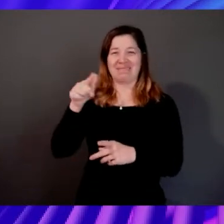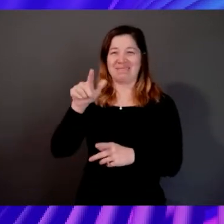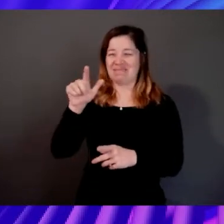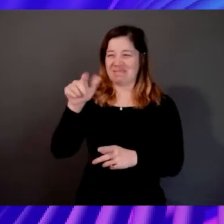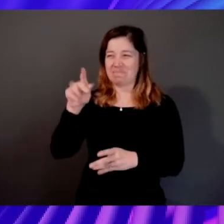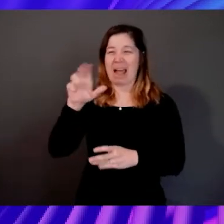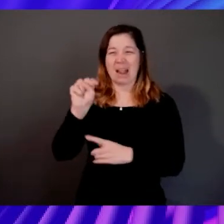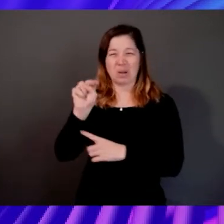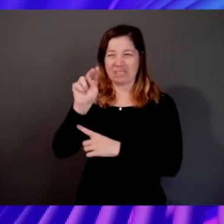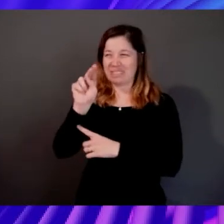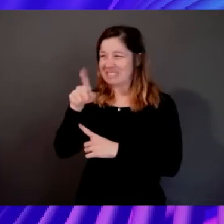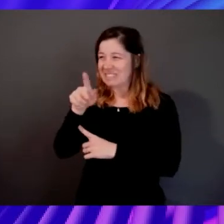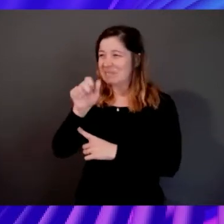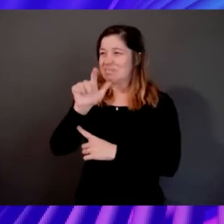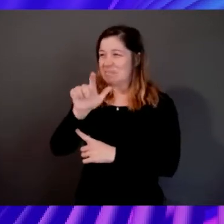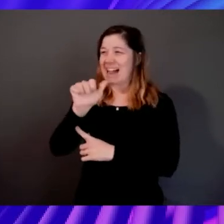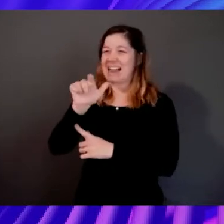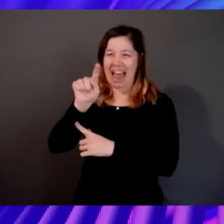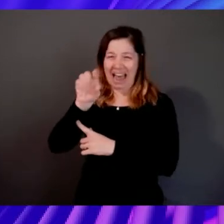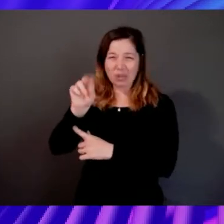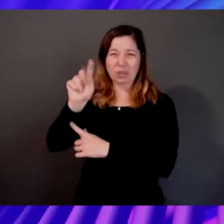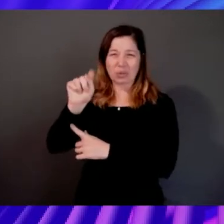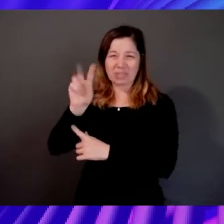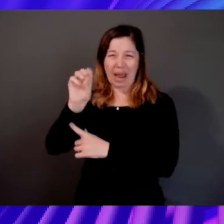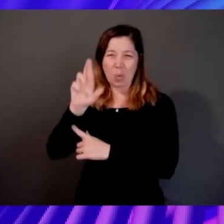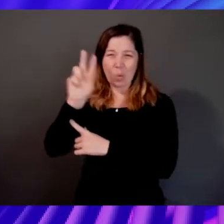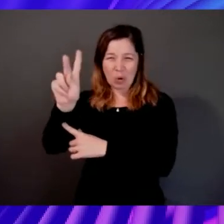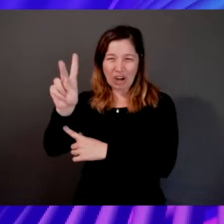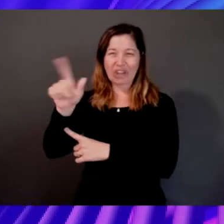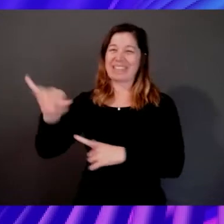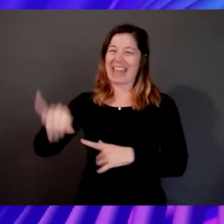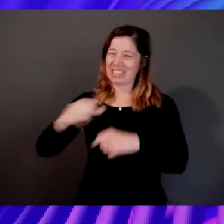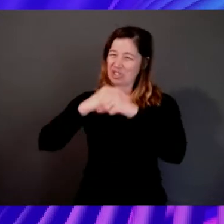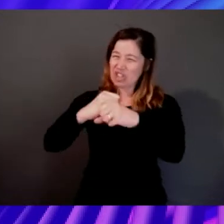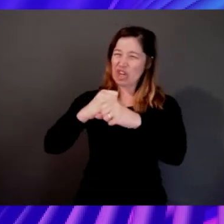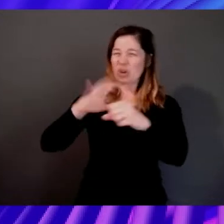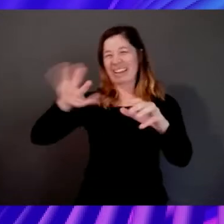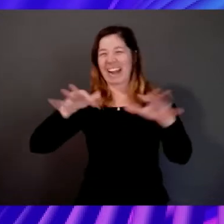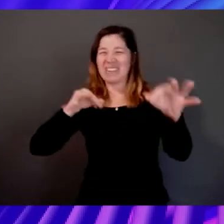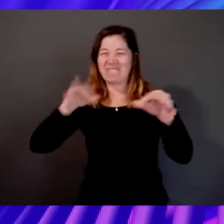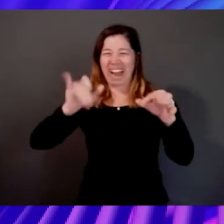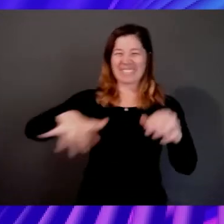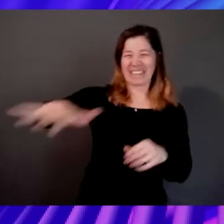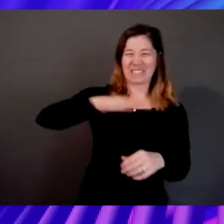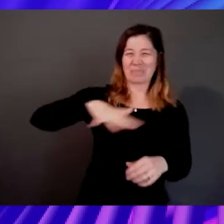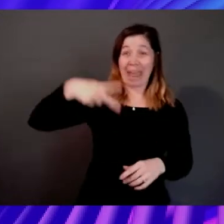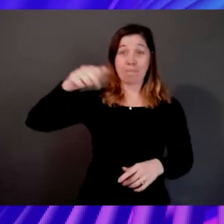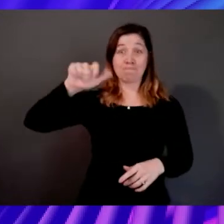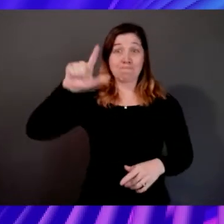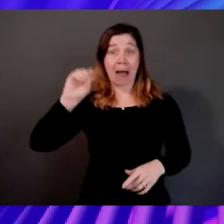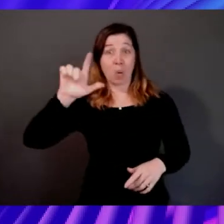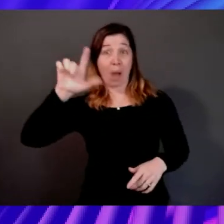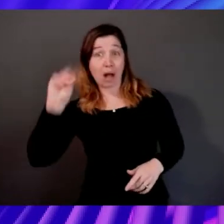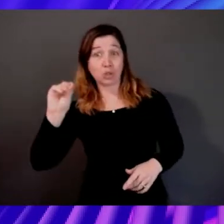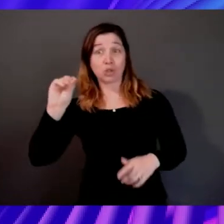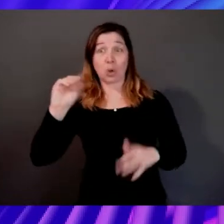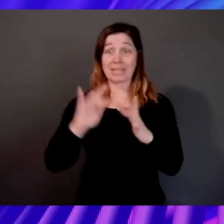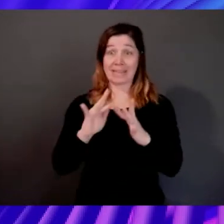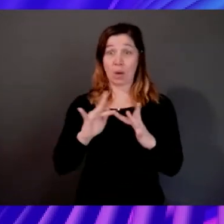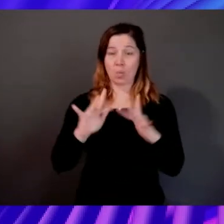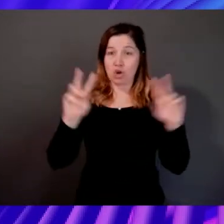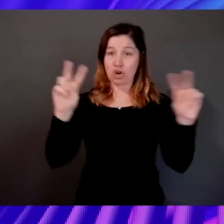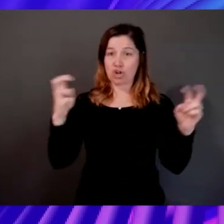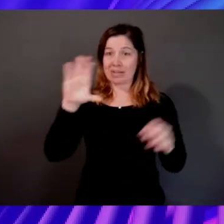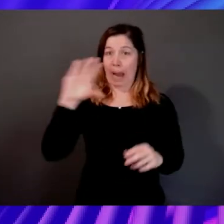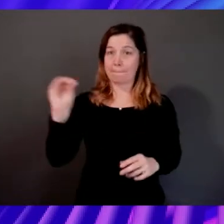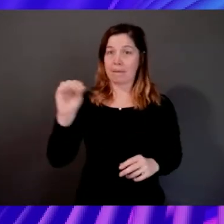AWS partner for container security and kind of defined that space. Palo Alto Networks is really an industry leader,